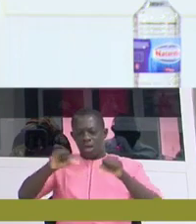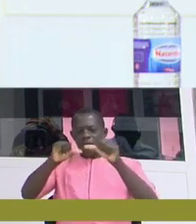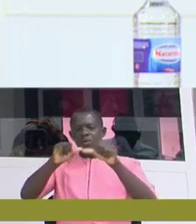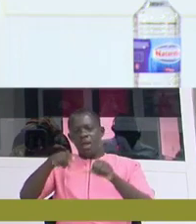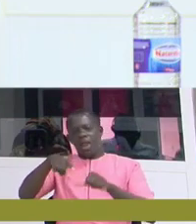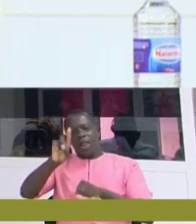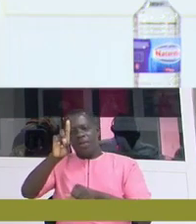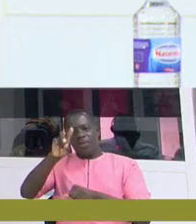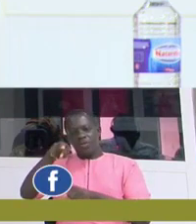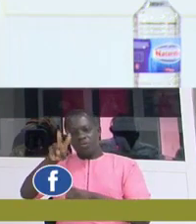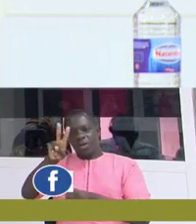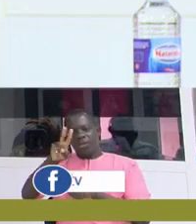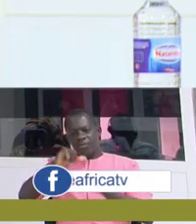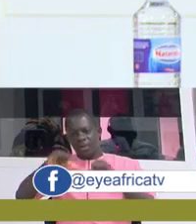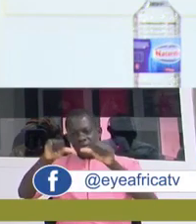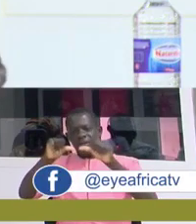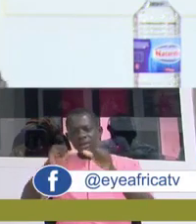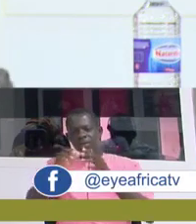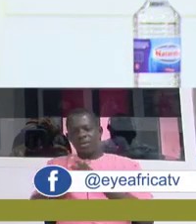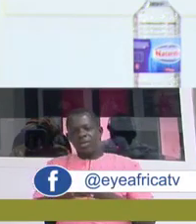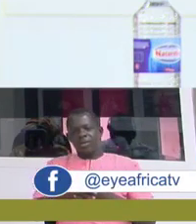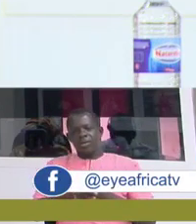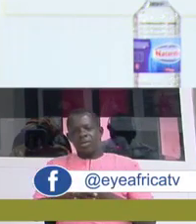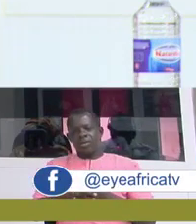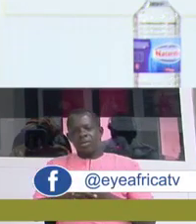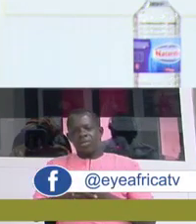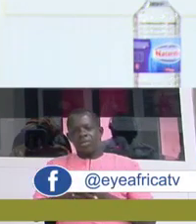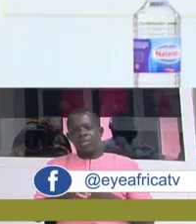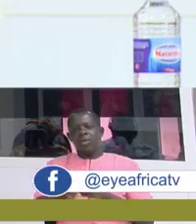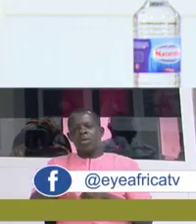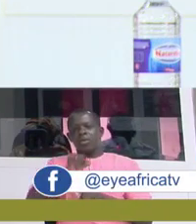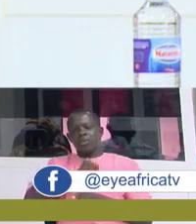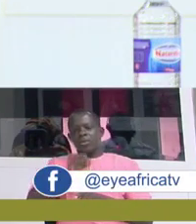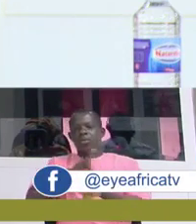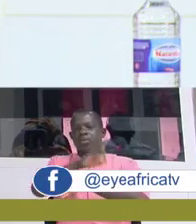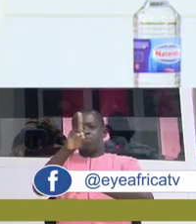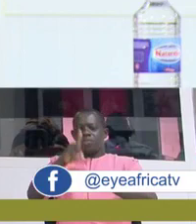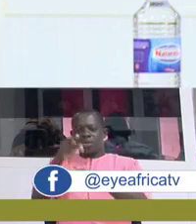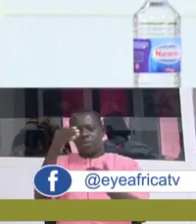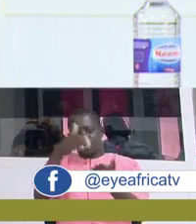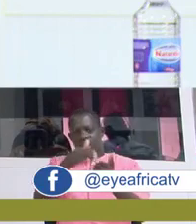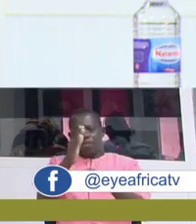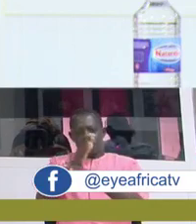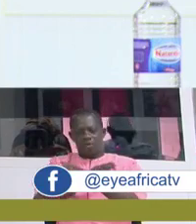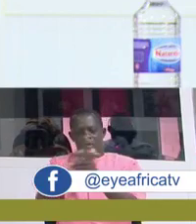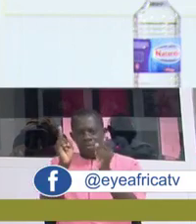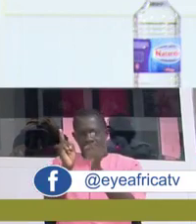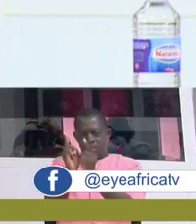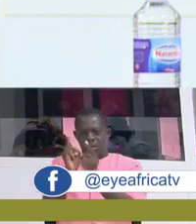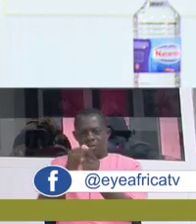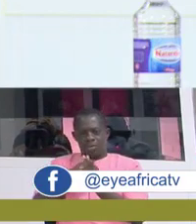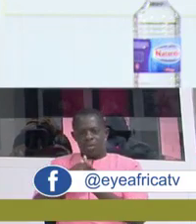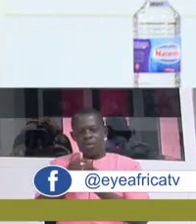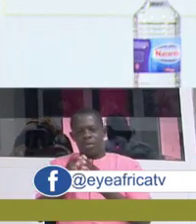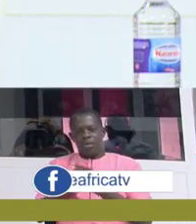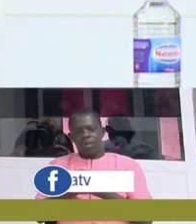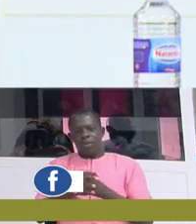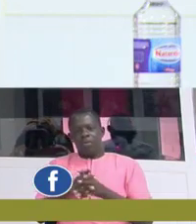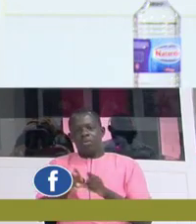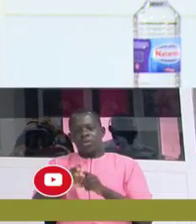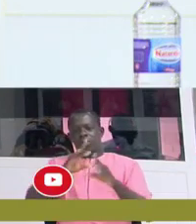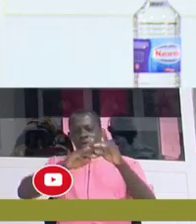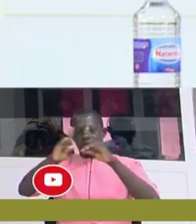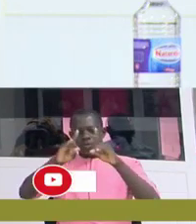Around 11 or 12. Anatana palasoto. He came to my place. But janabe futalama. But before he got to me. Anim baji